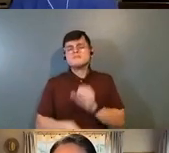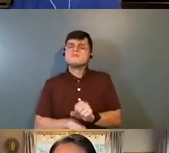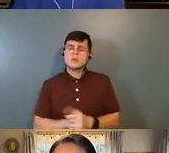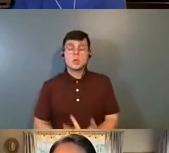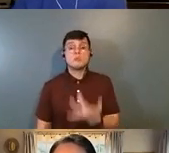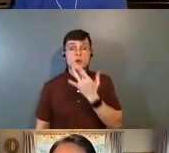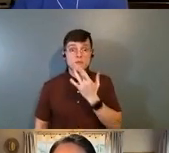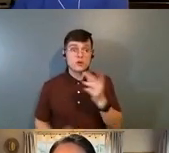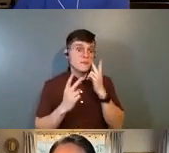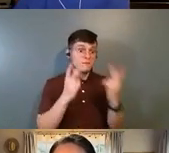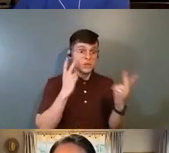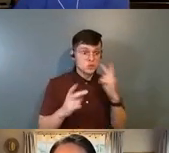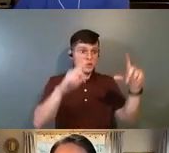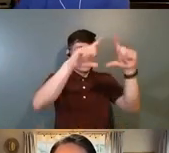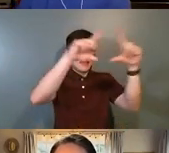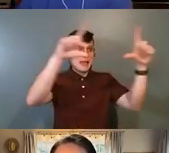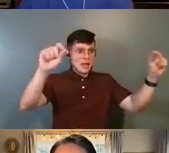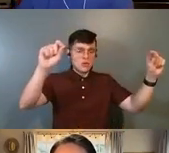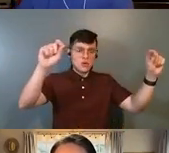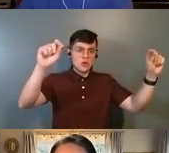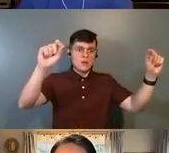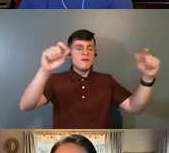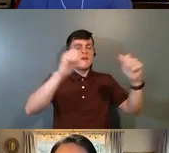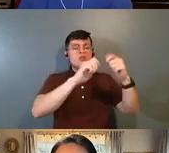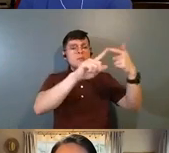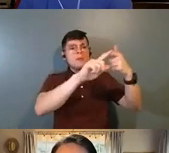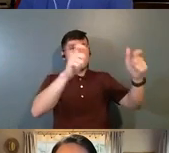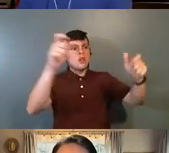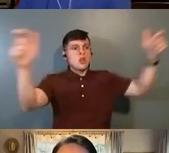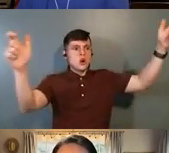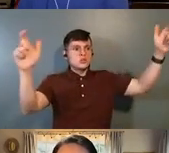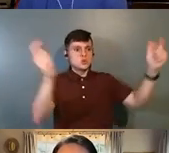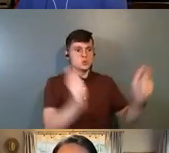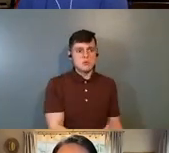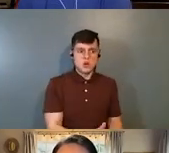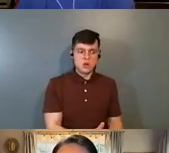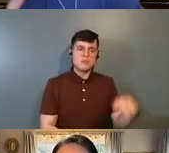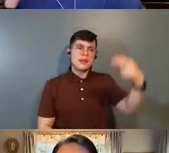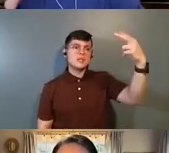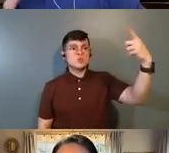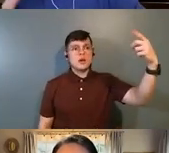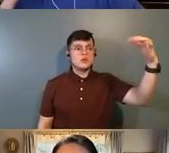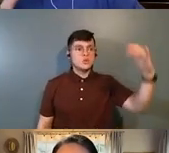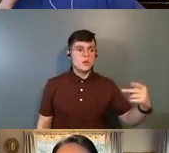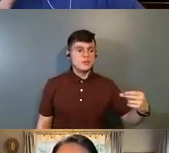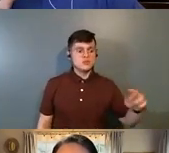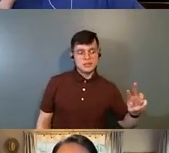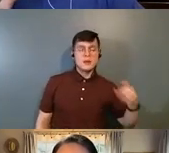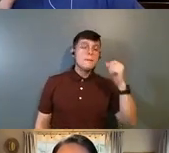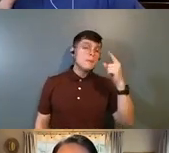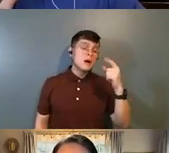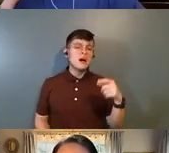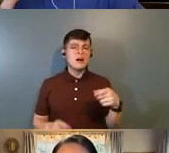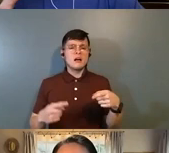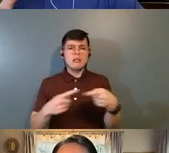visually the headers going from largest to smallest as you go from H1 to H6. But when you get into these little conflicts